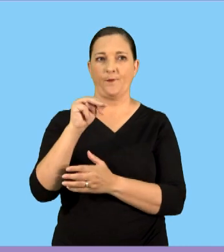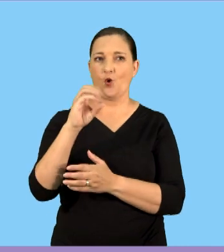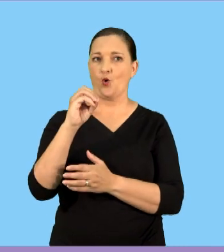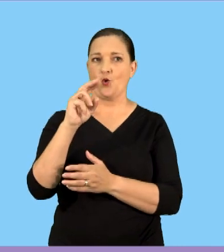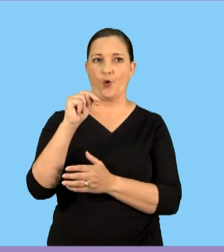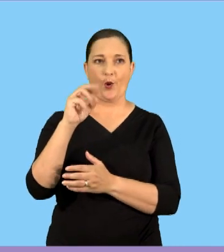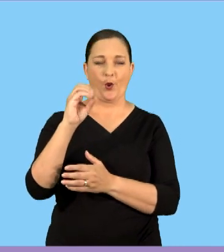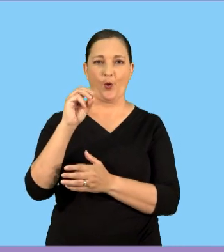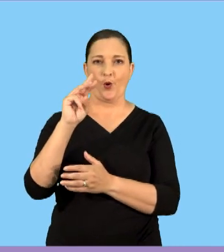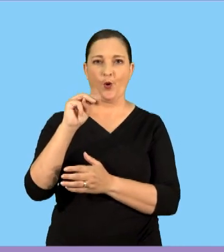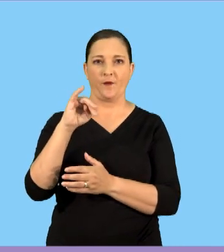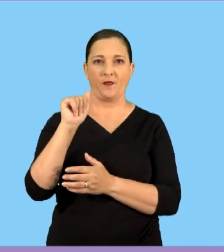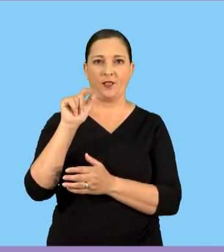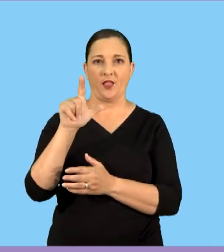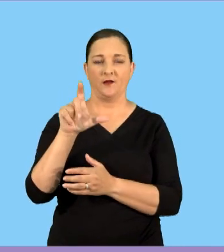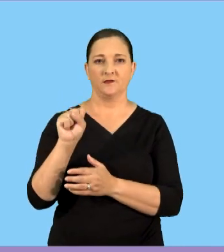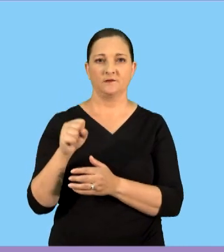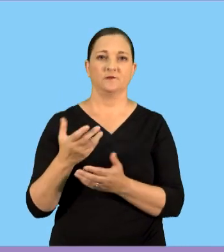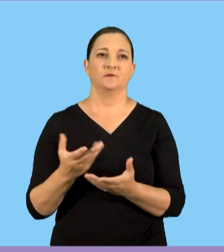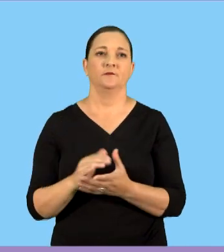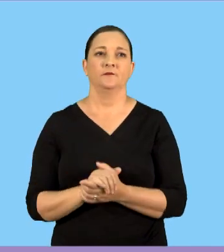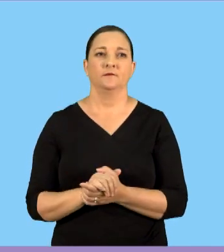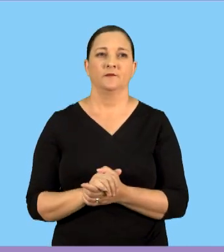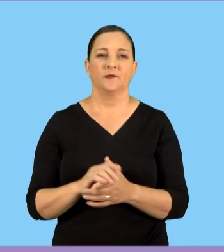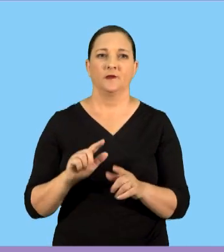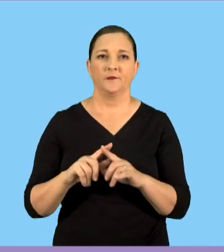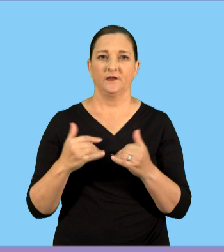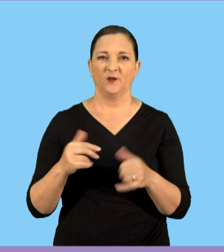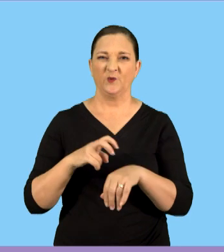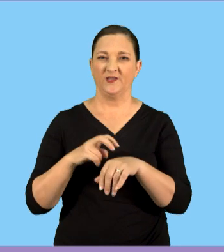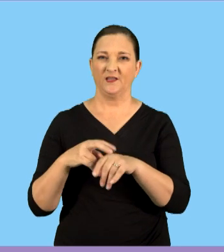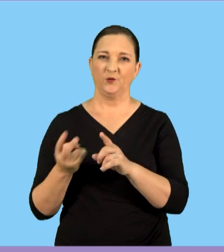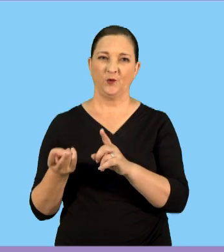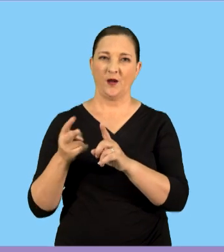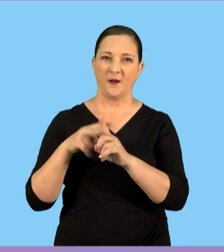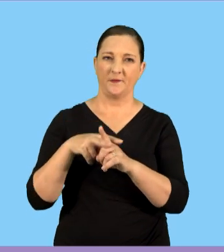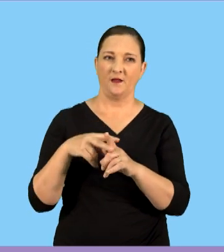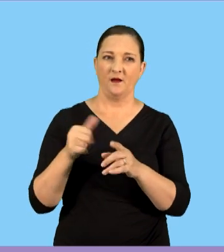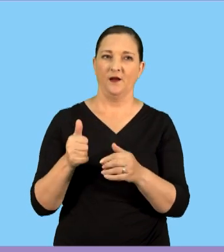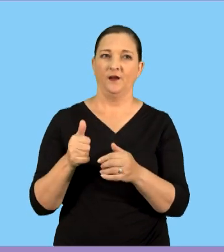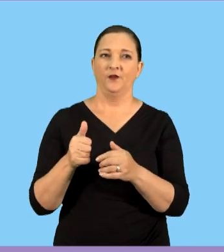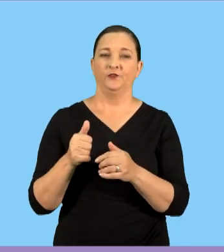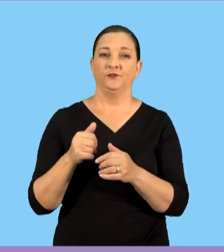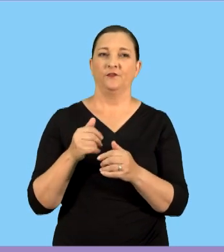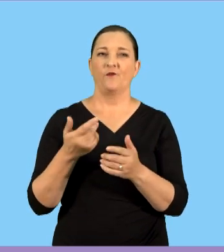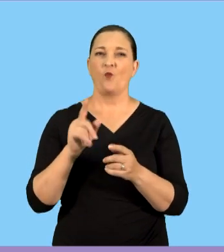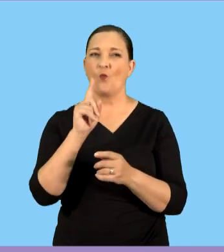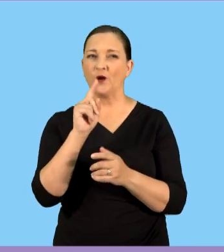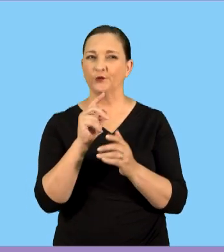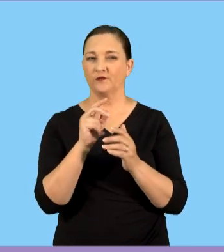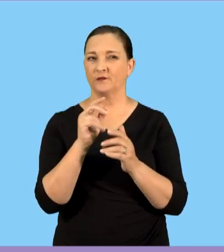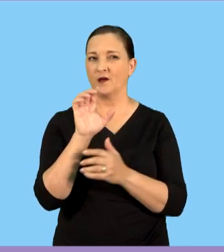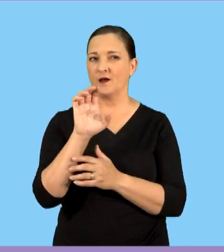we multiply the integers together, and then we multiply the variables together by applying exponent laws. Now, as a reminder for